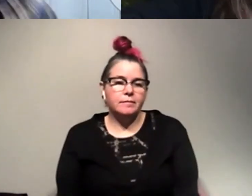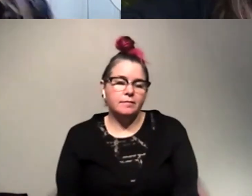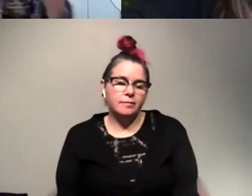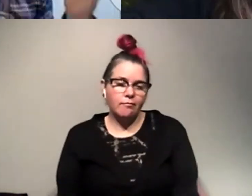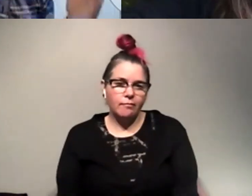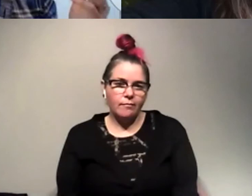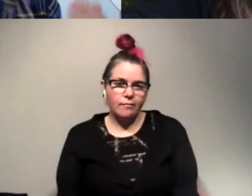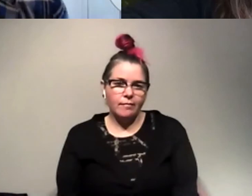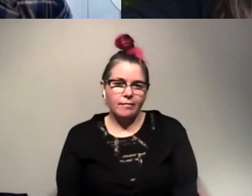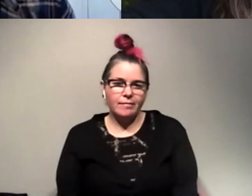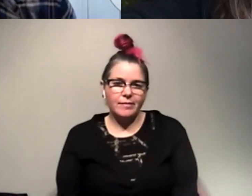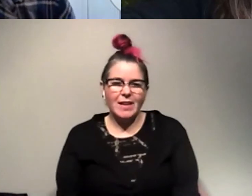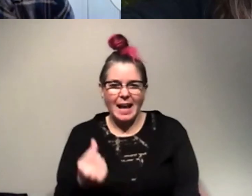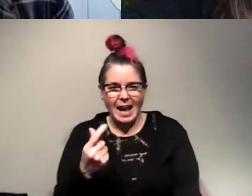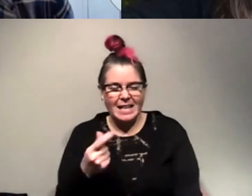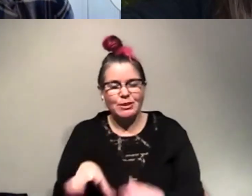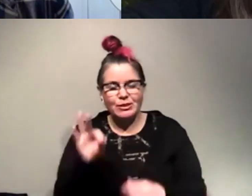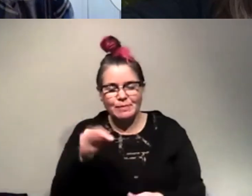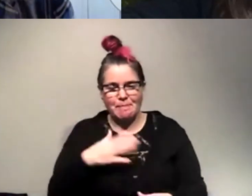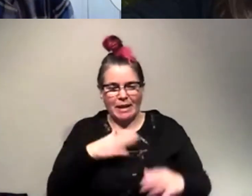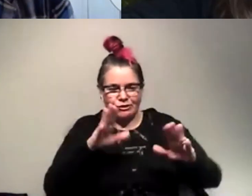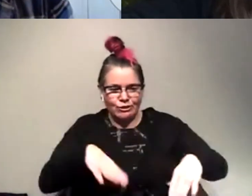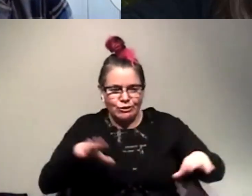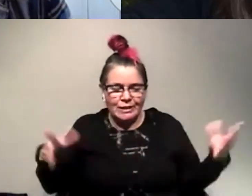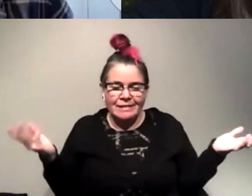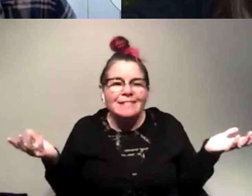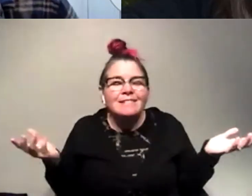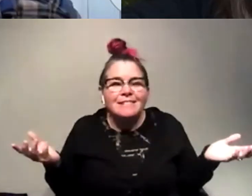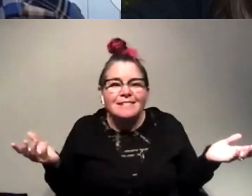This is like asking me to choose between kids. My